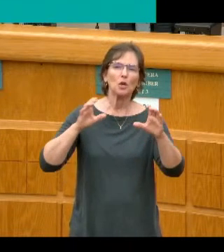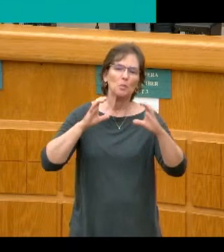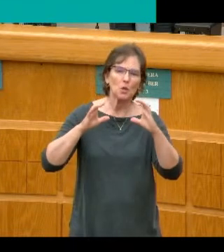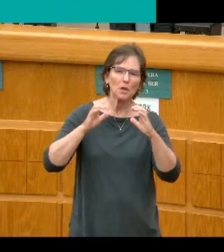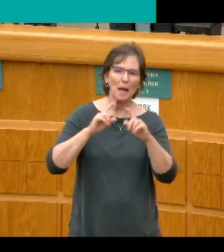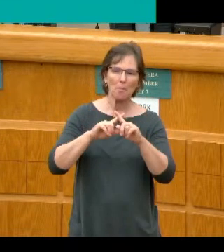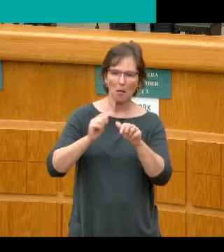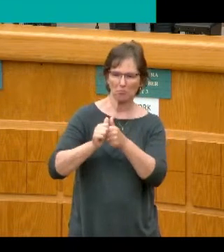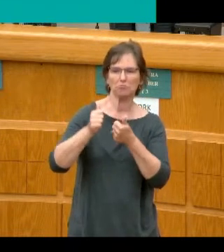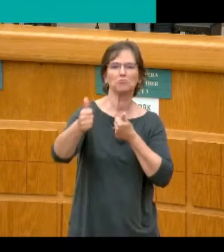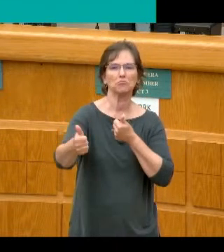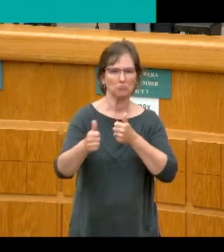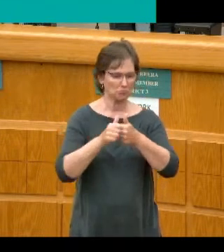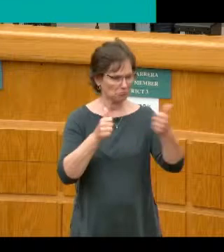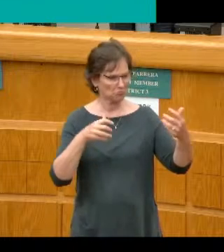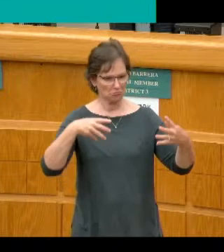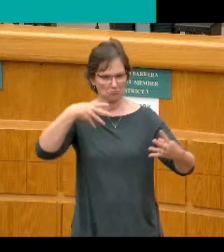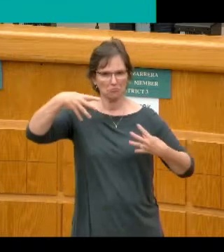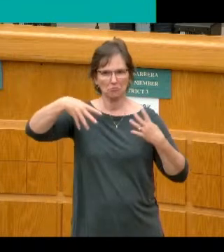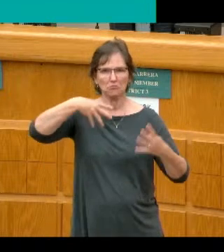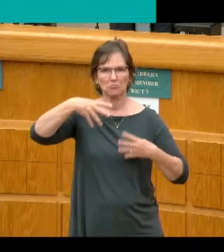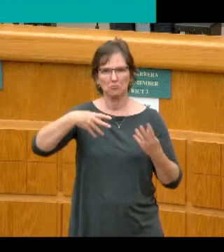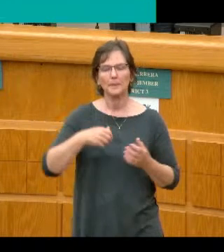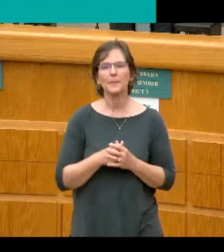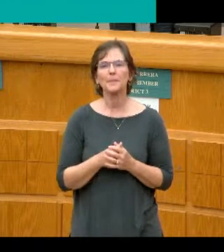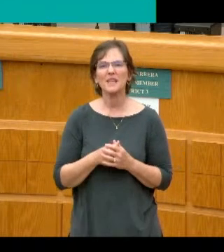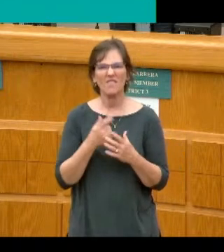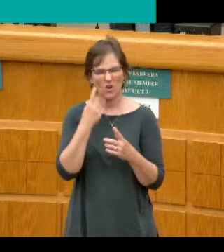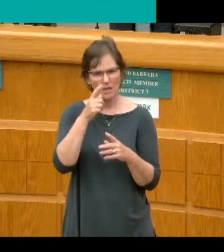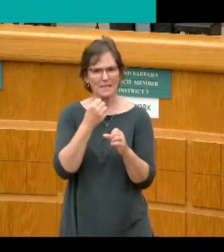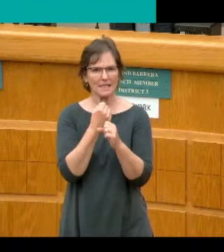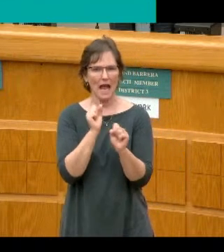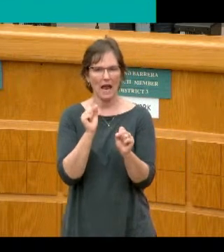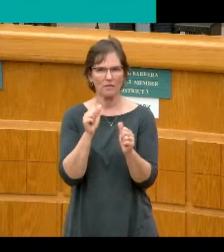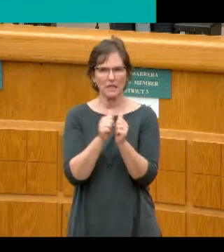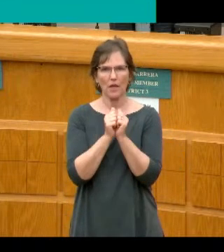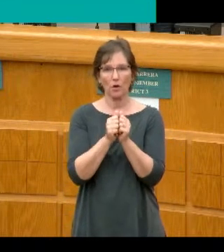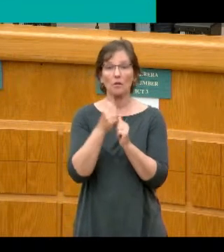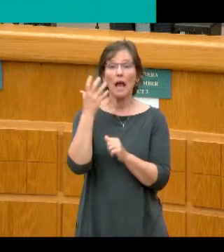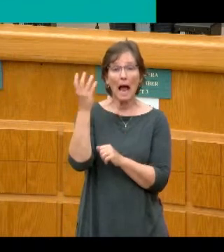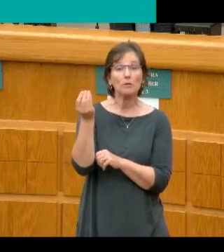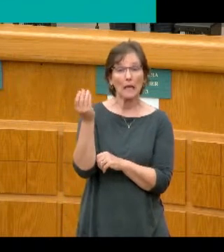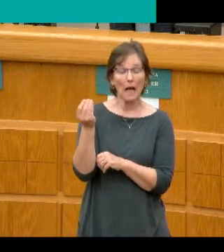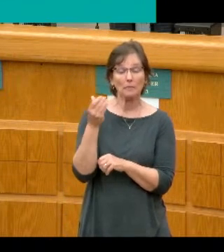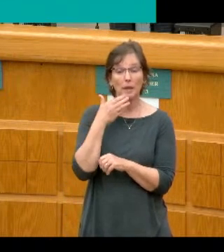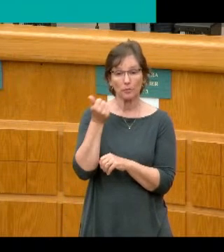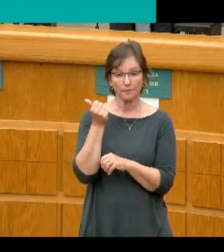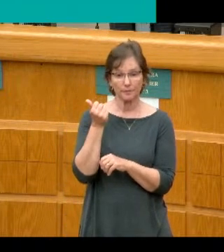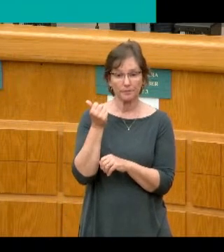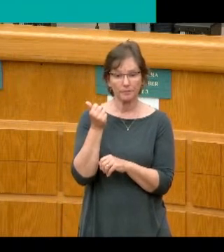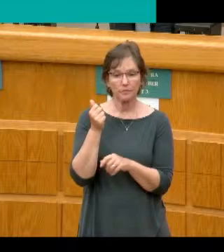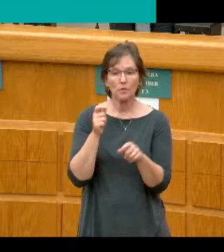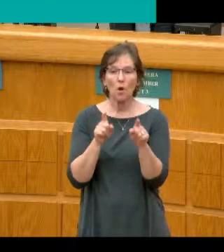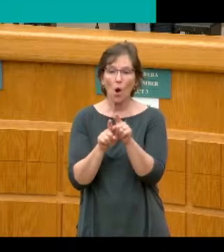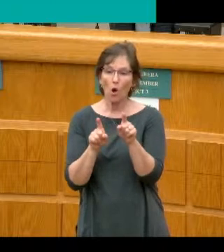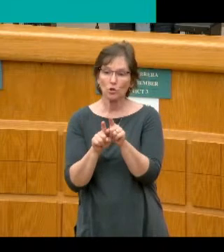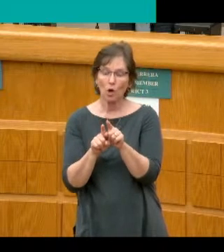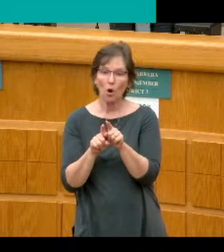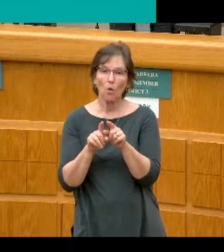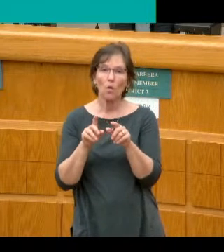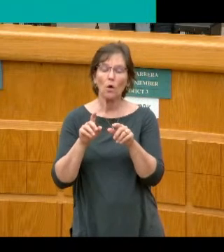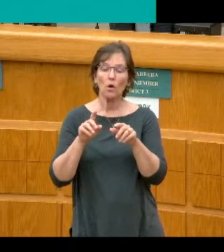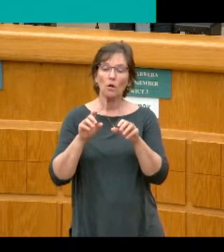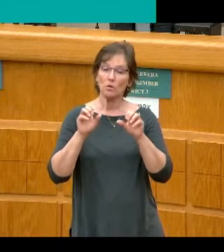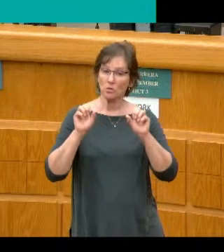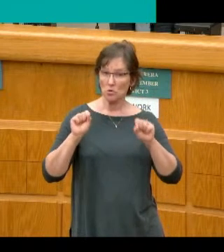Some of the tips are having the gathering outdoor. Now, this would give ample distance,